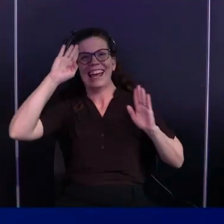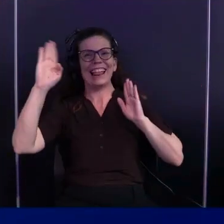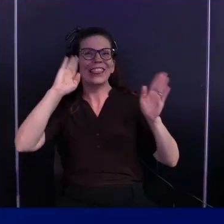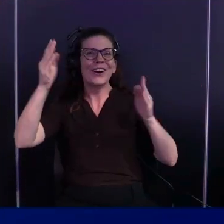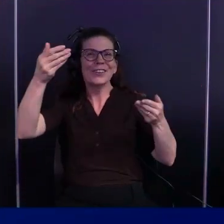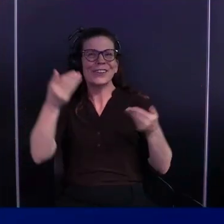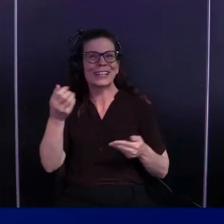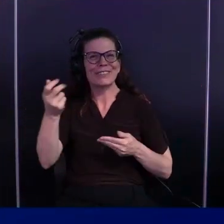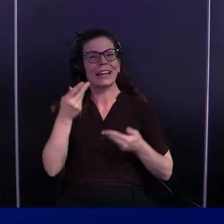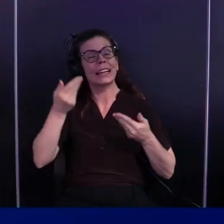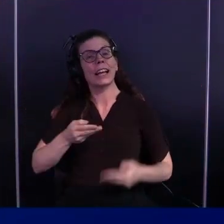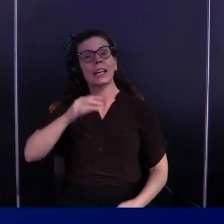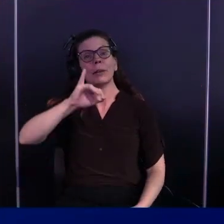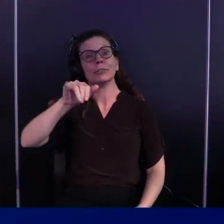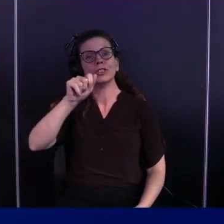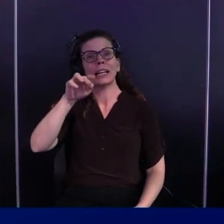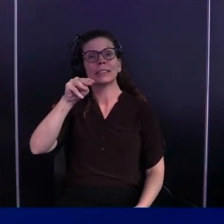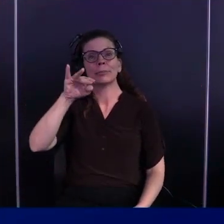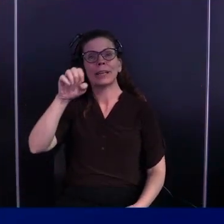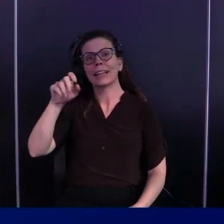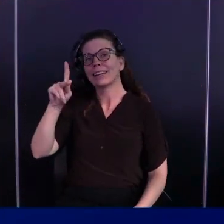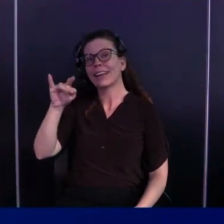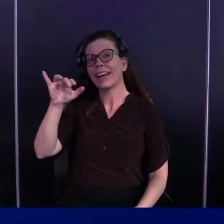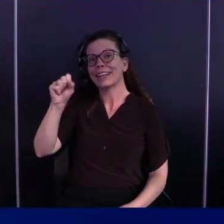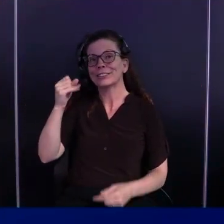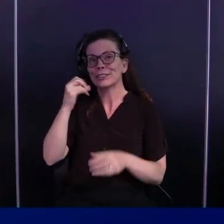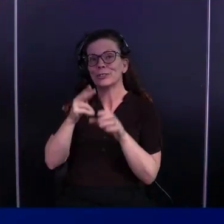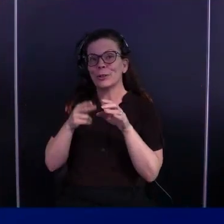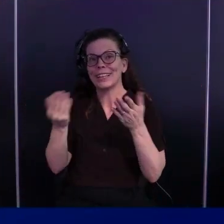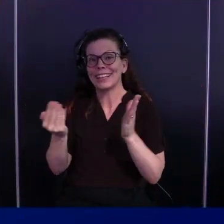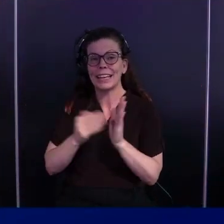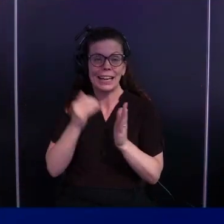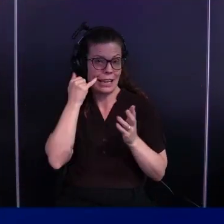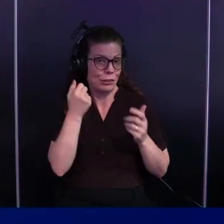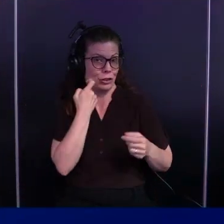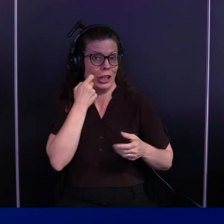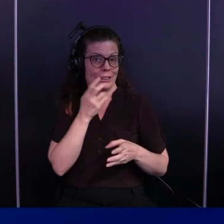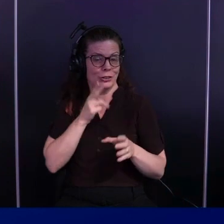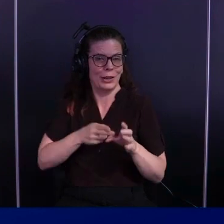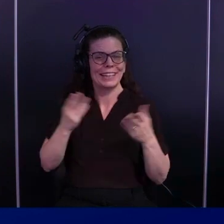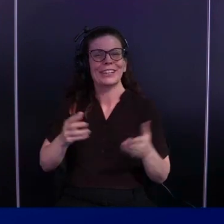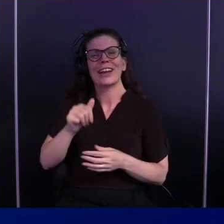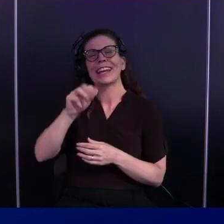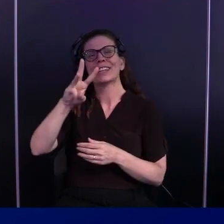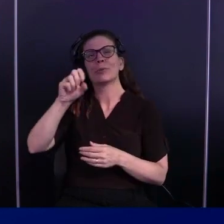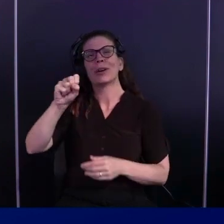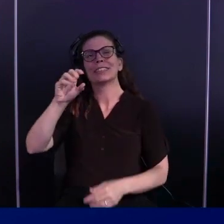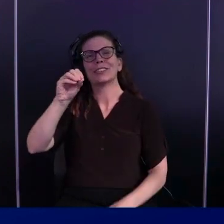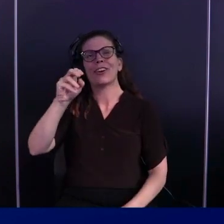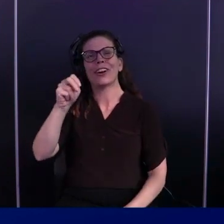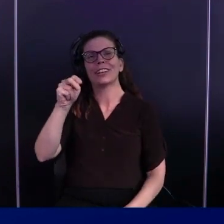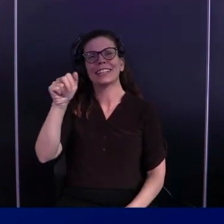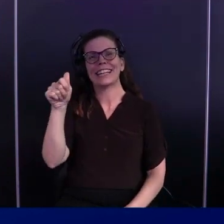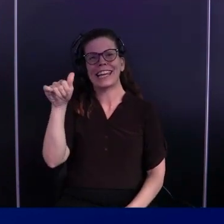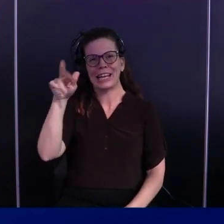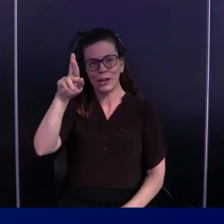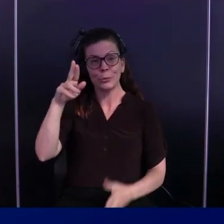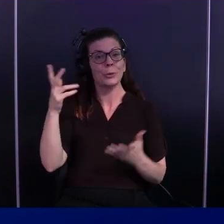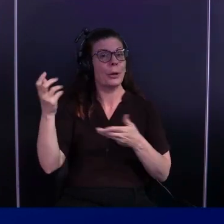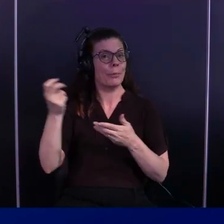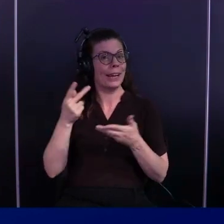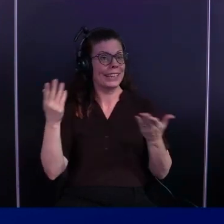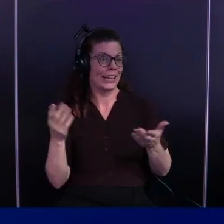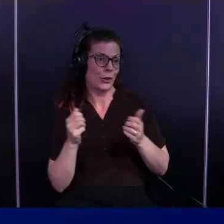welcome back. I'm Jasmine Kiles. You're joined with us again. If you're just joining us, it's here on AWS On Air. And we are back here with